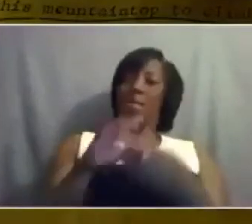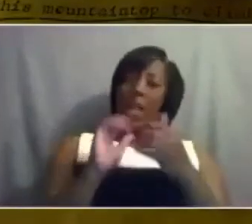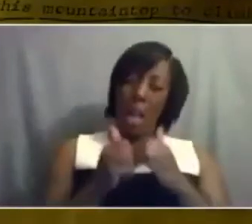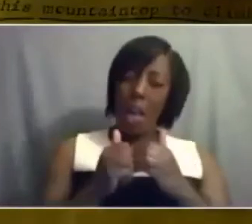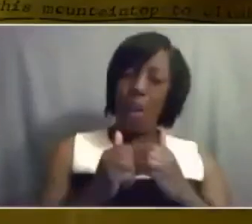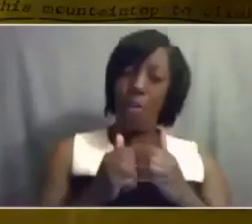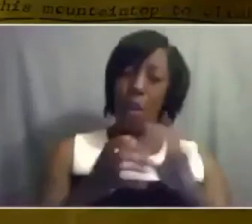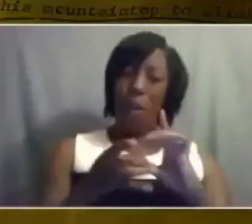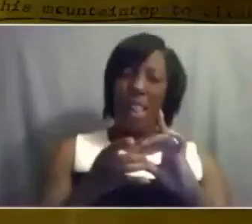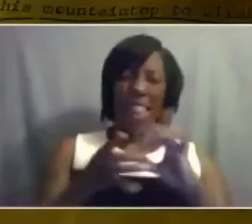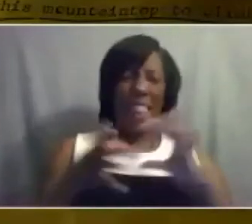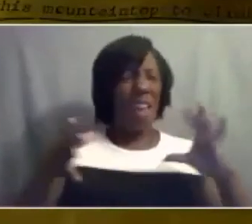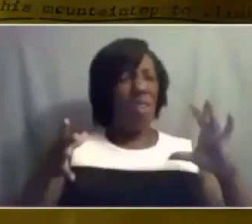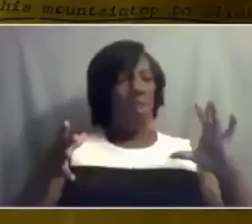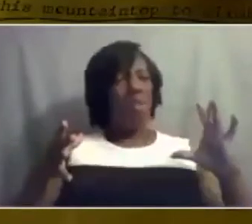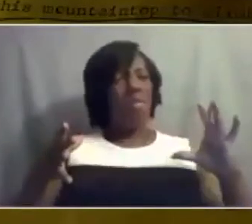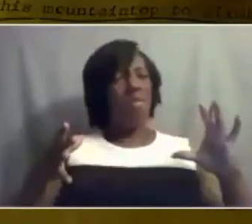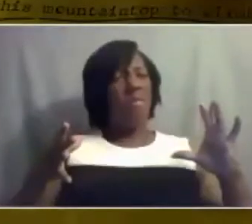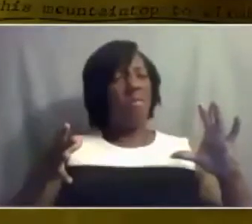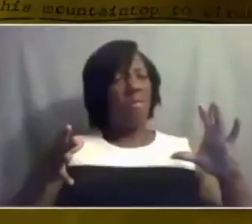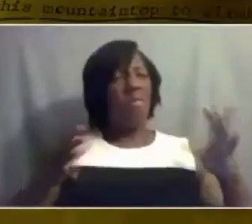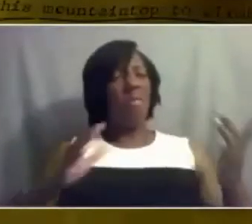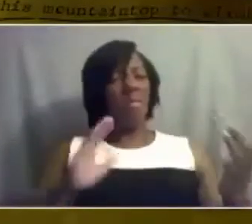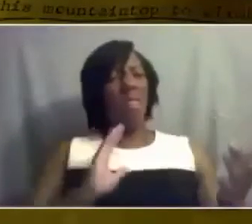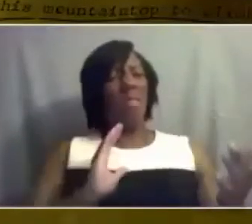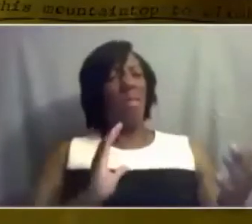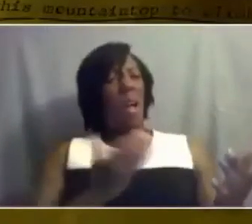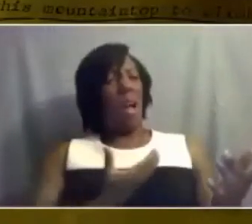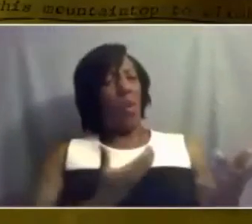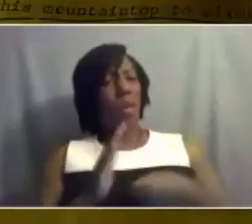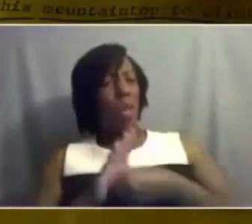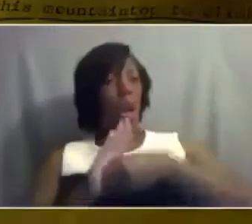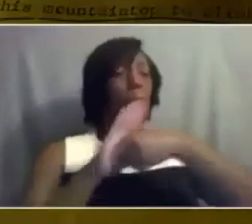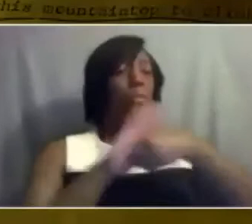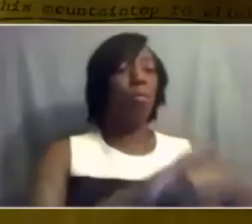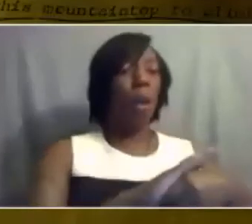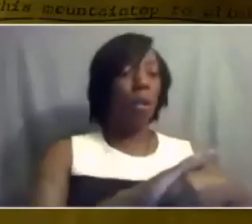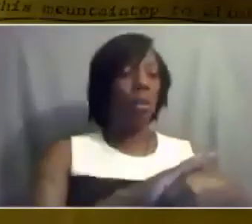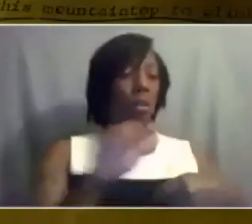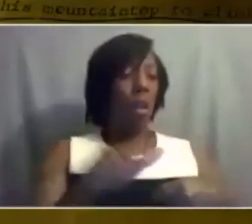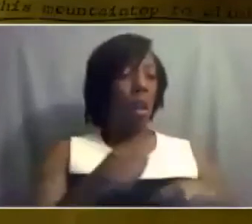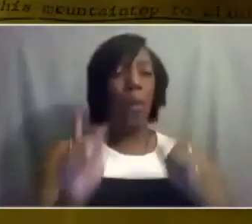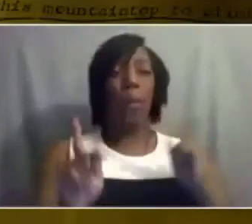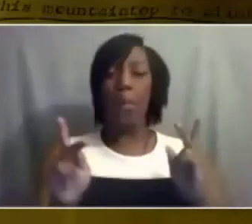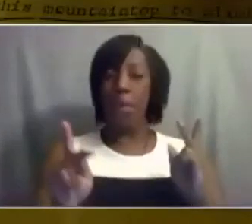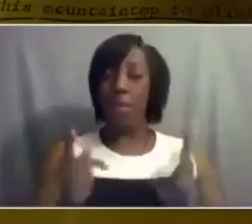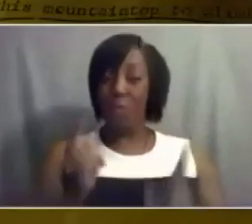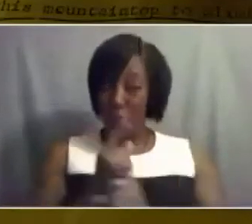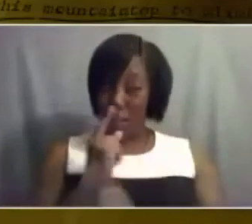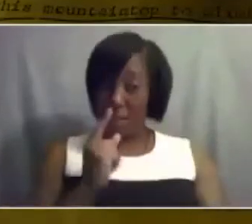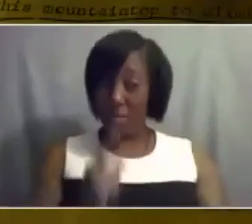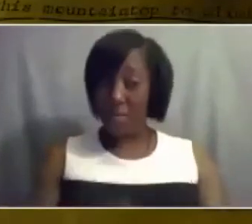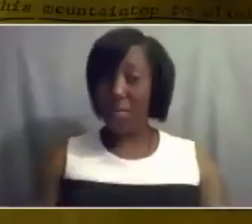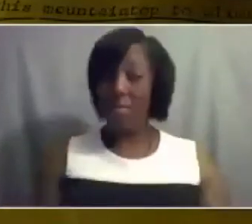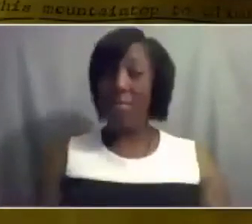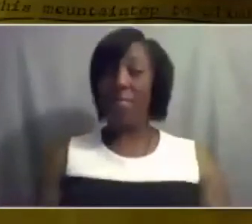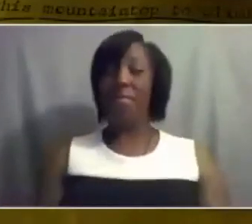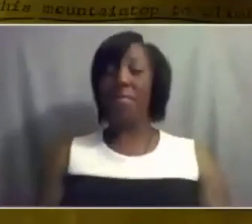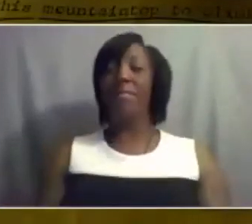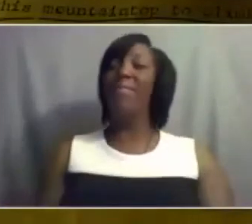letting go of some of the privilege and the ways that we oppress other people, right? Mm-hmm, mm-hmm. Thank you for that reminder